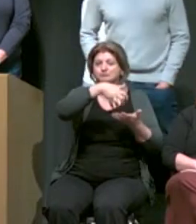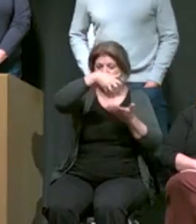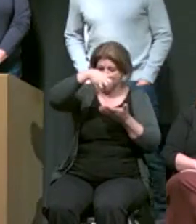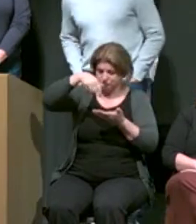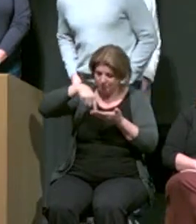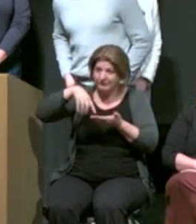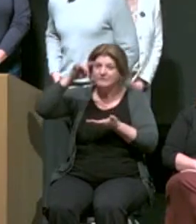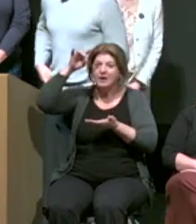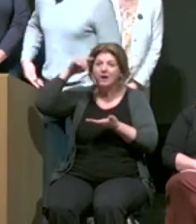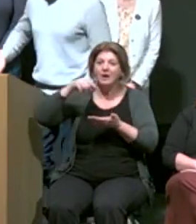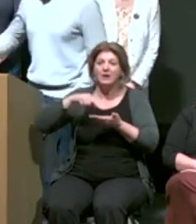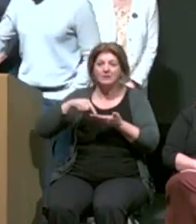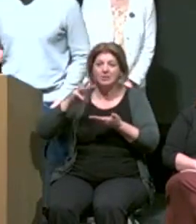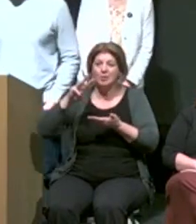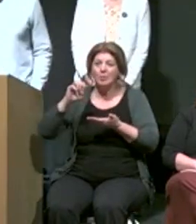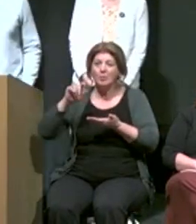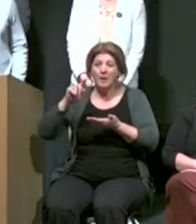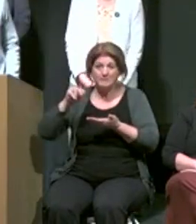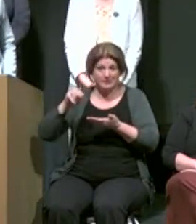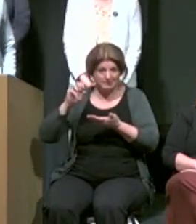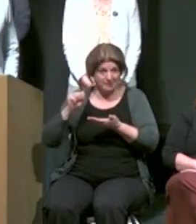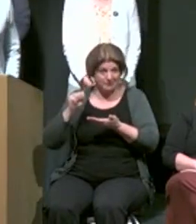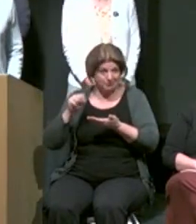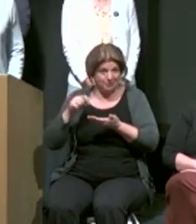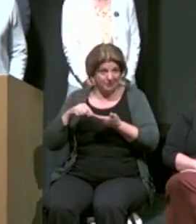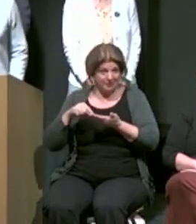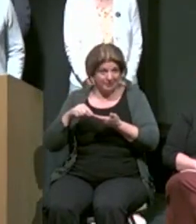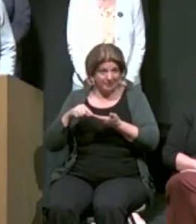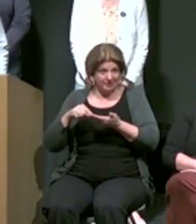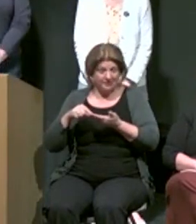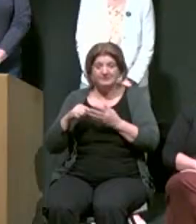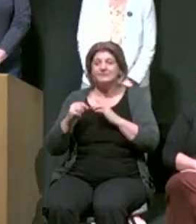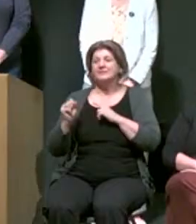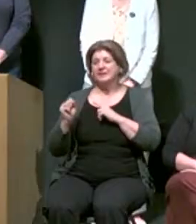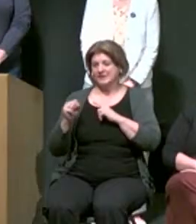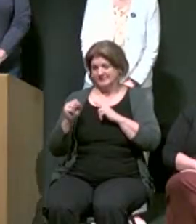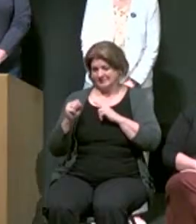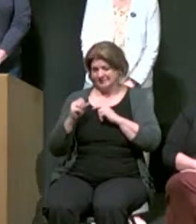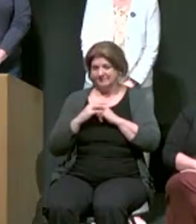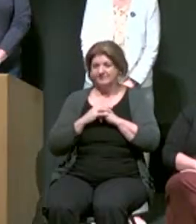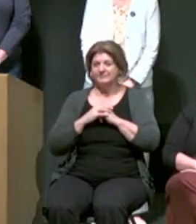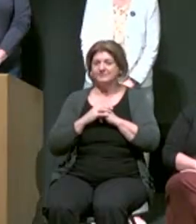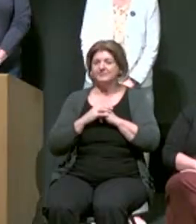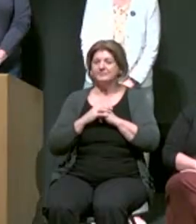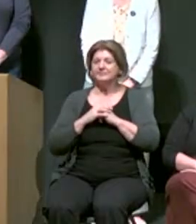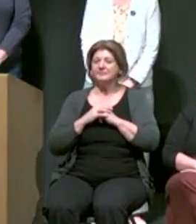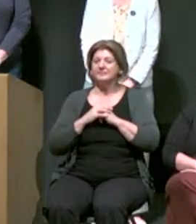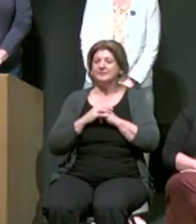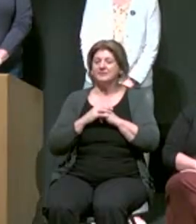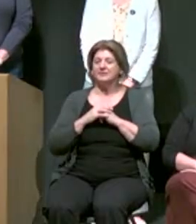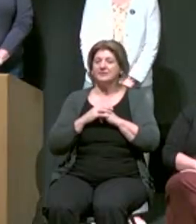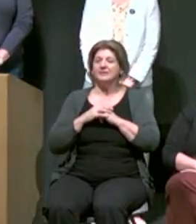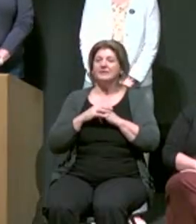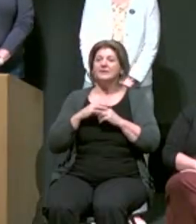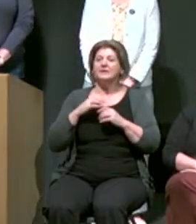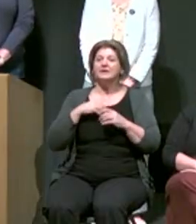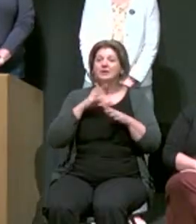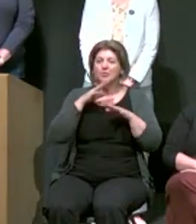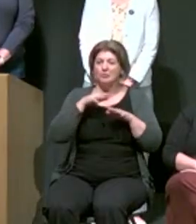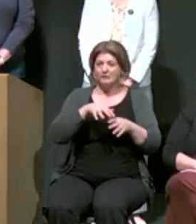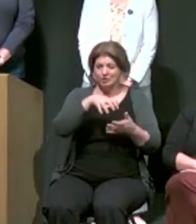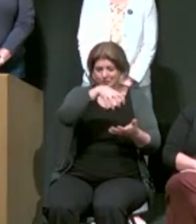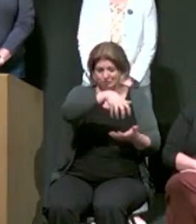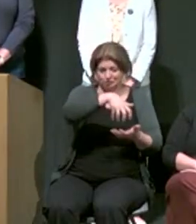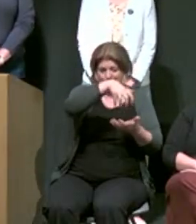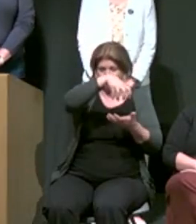would like locate these items? Yeah, so when we take a scoop out of the river